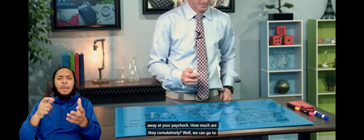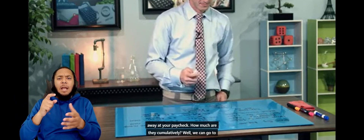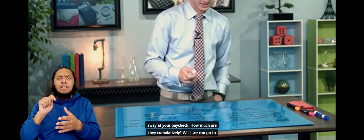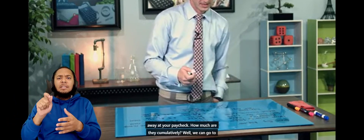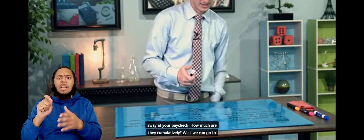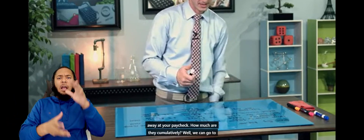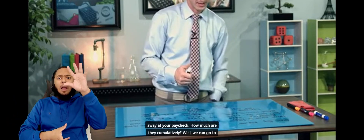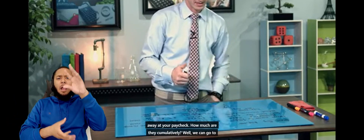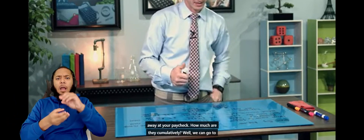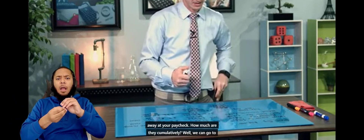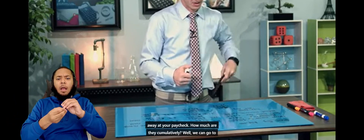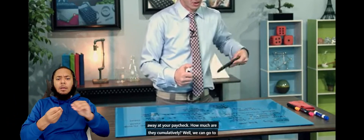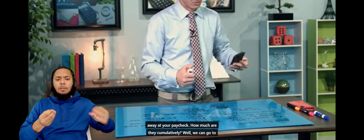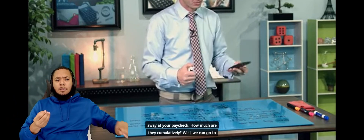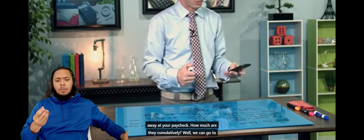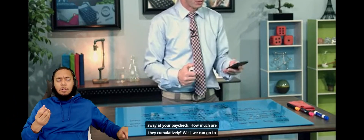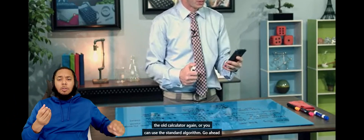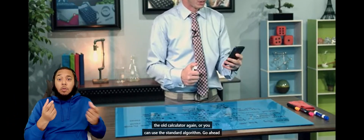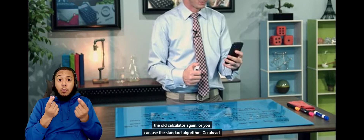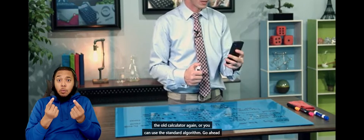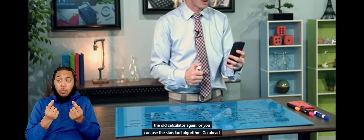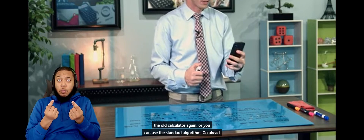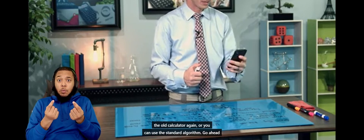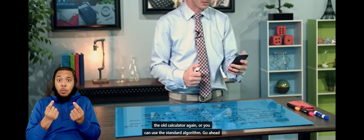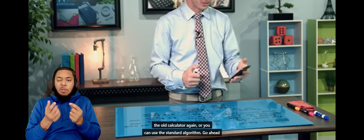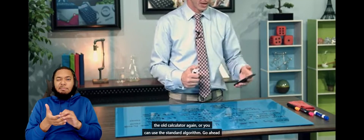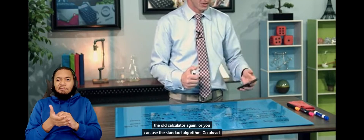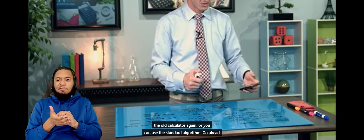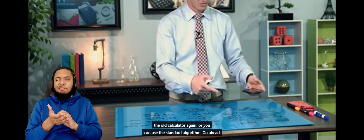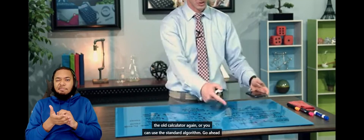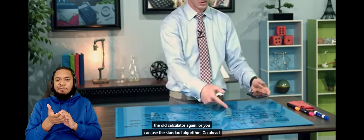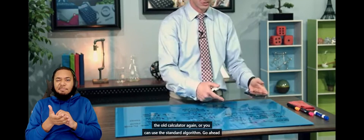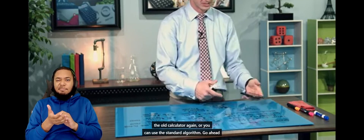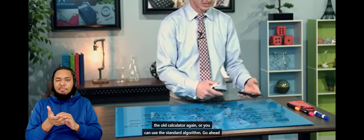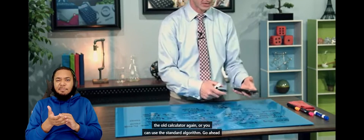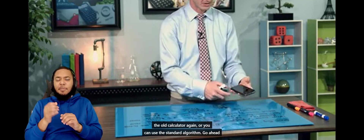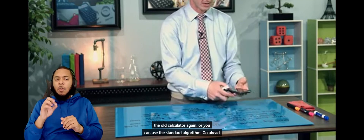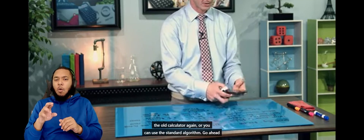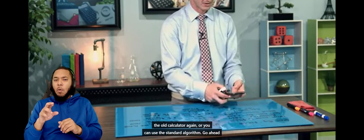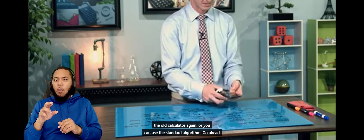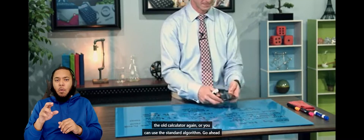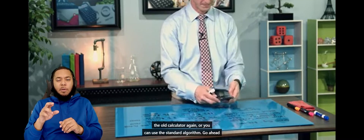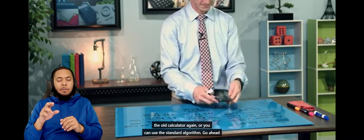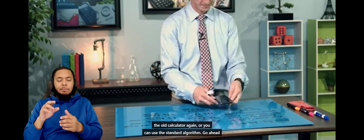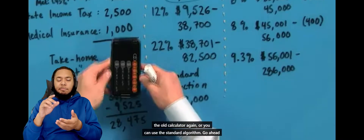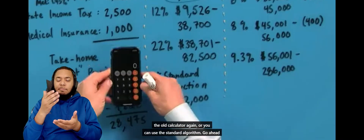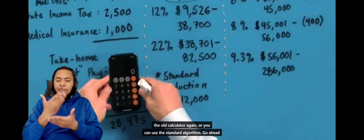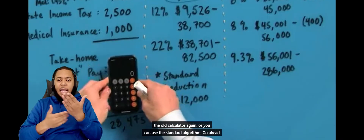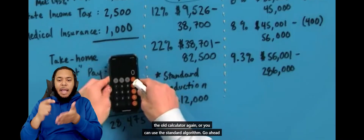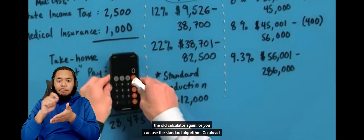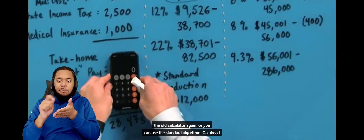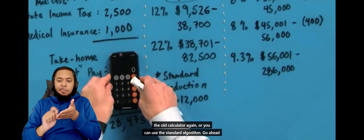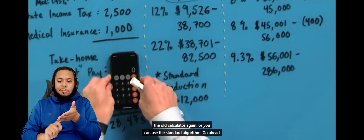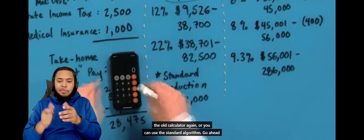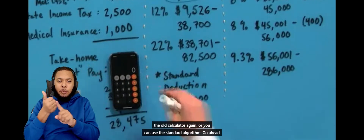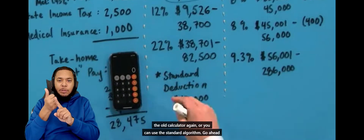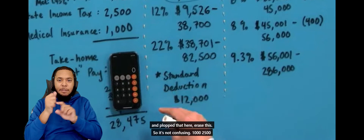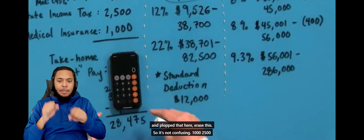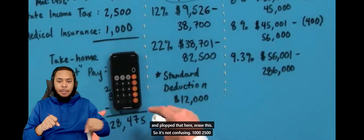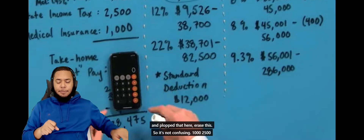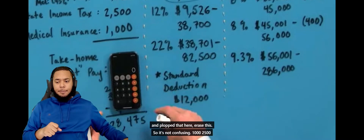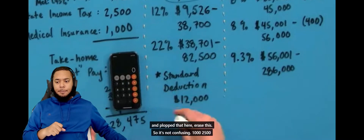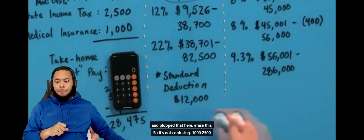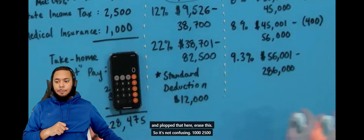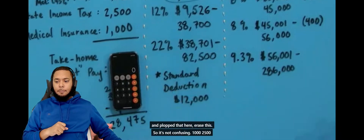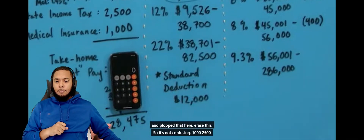Well, we can go to the old calculator again, or you can use the standard algorithm. Go ahead